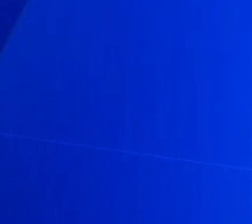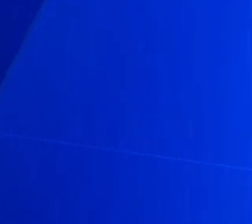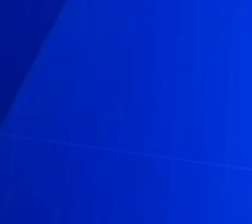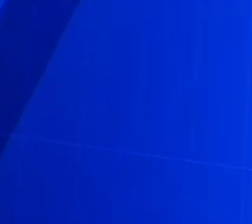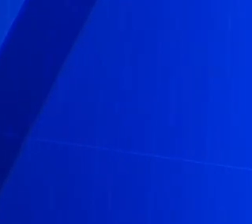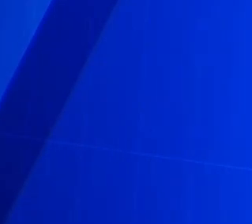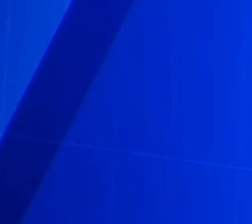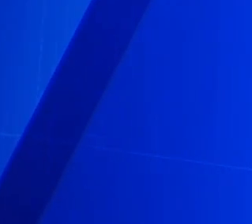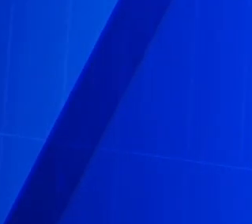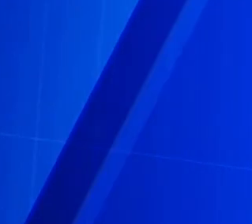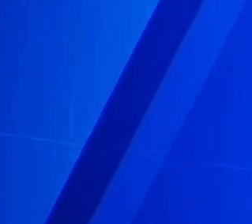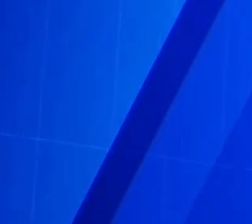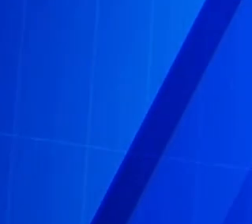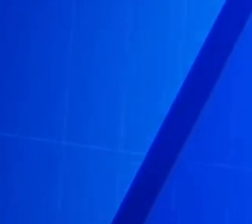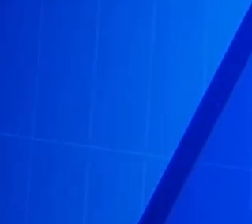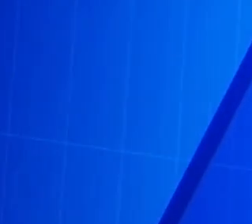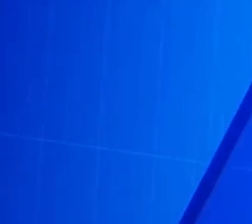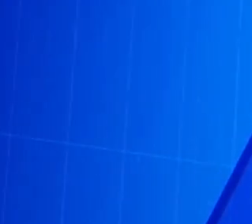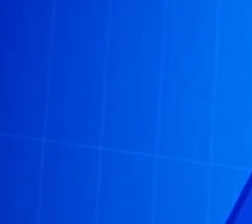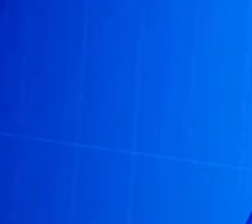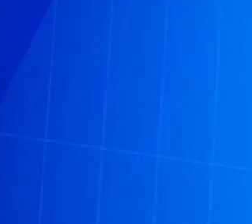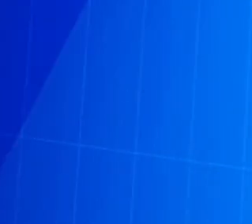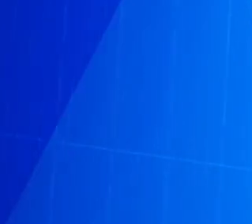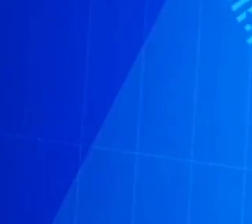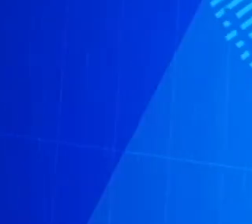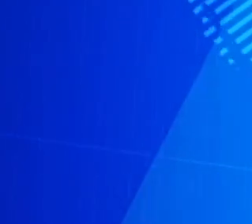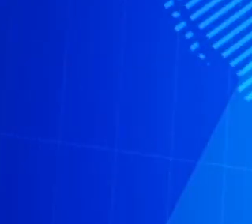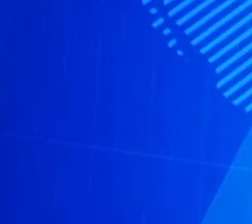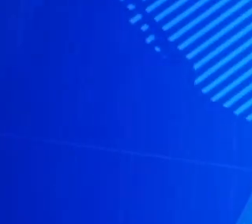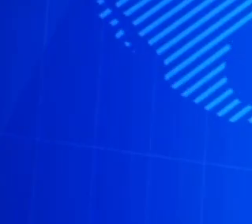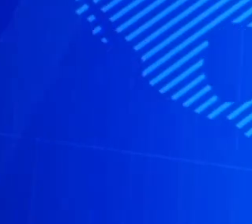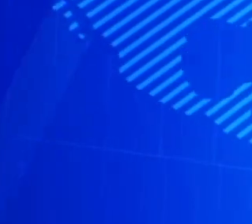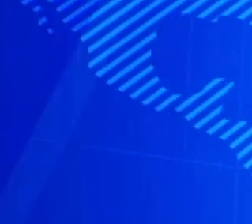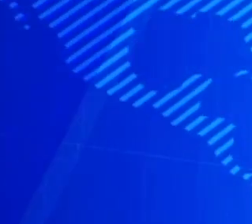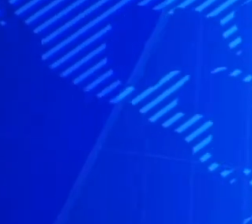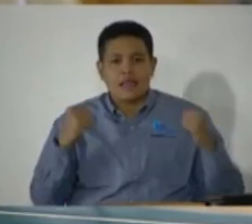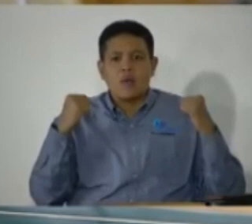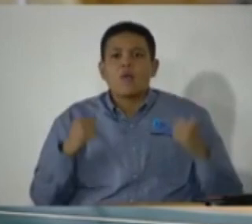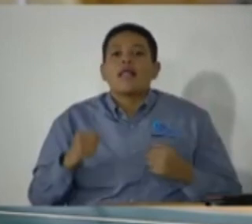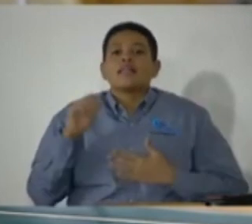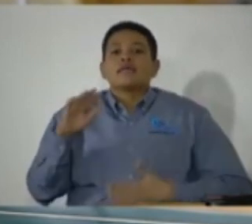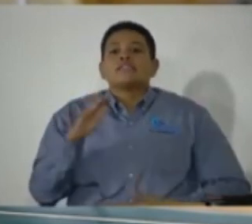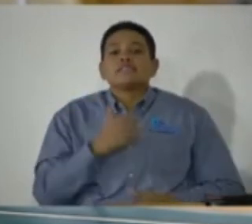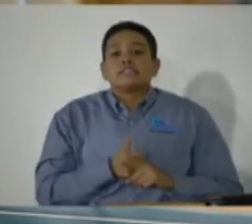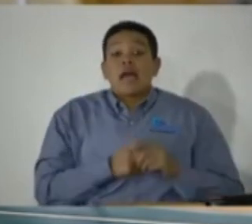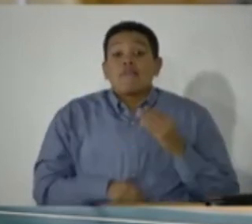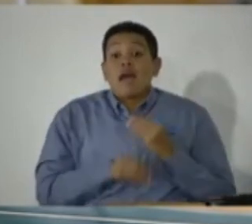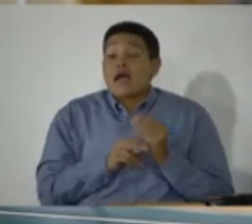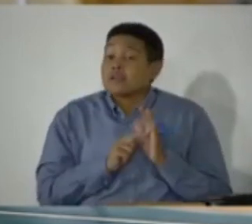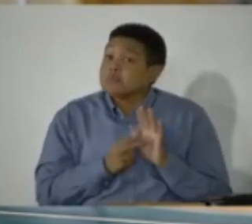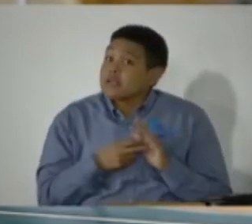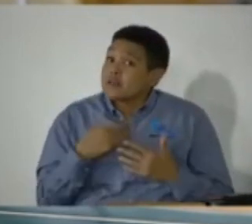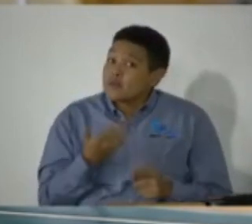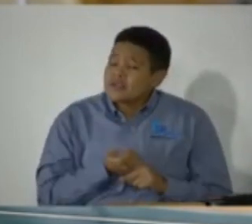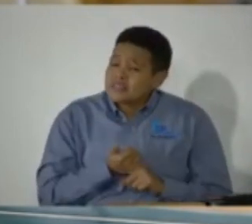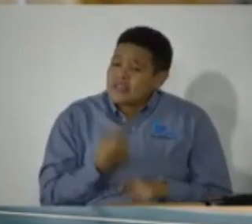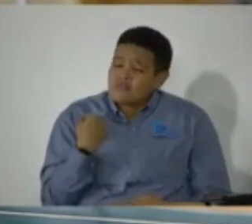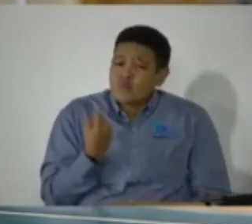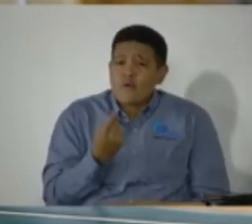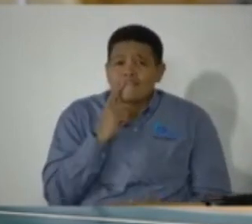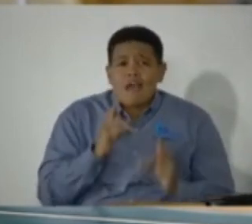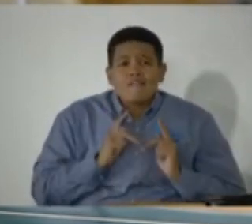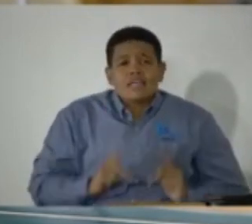reported that 954 schools have been deemed COVID compliant. Meaning there has been a